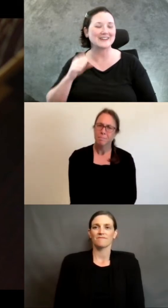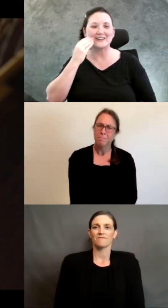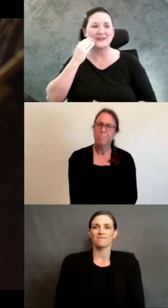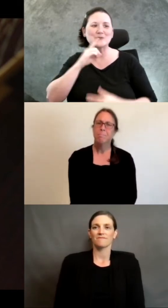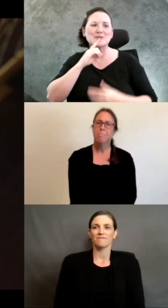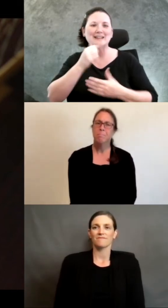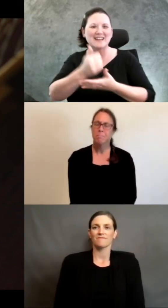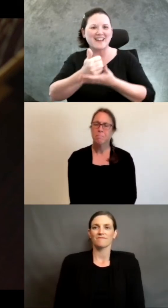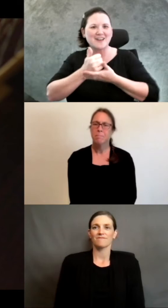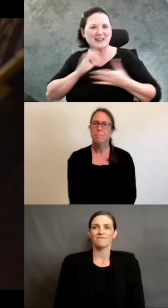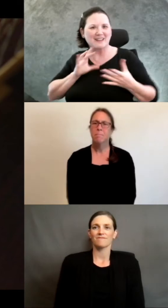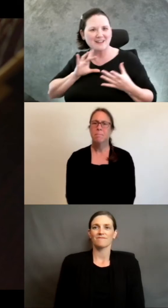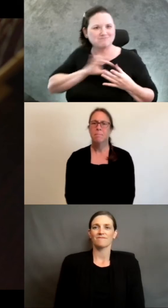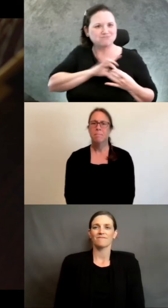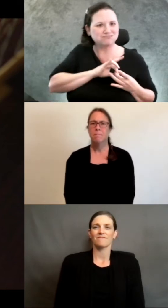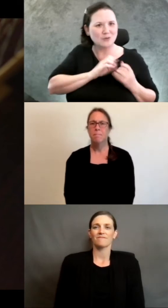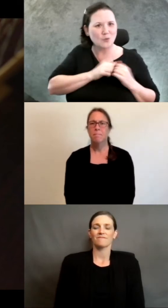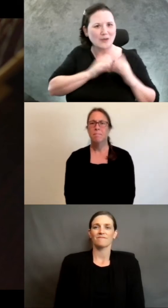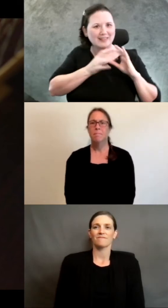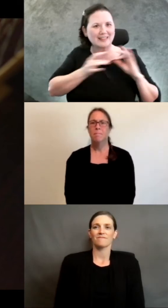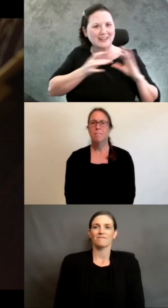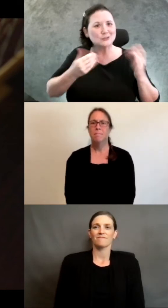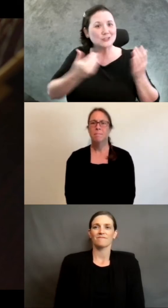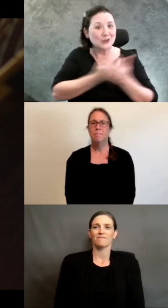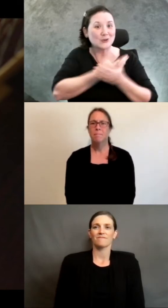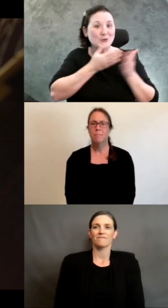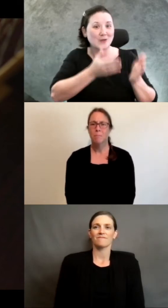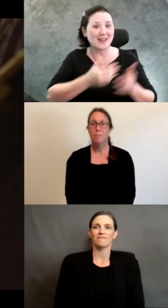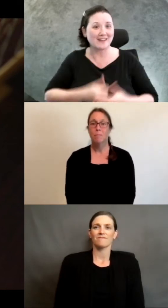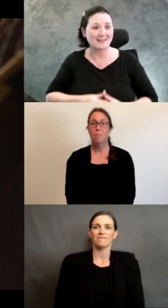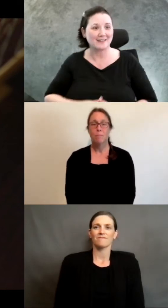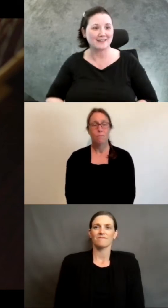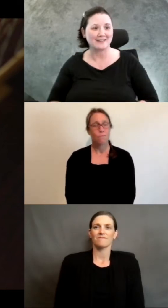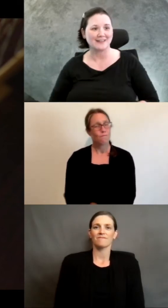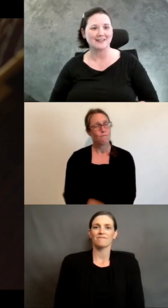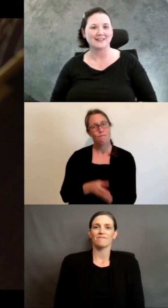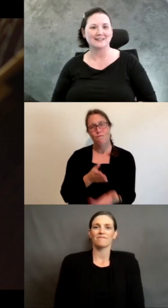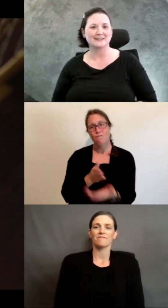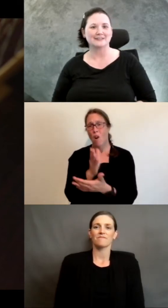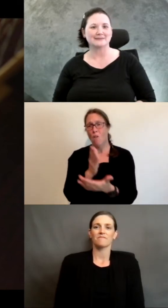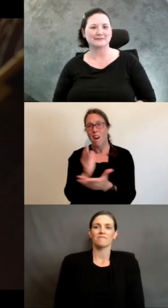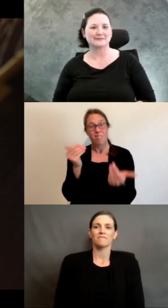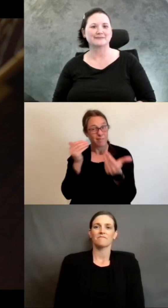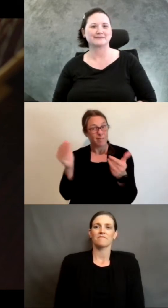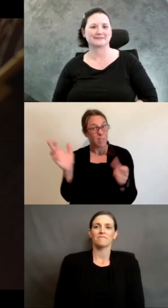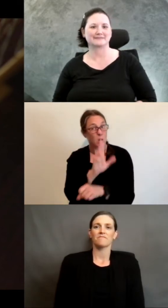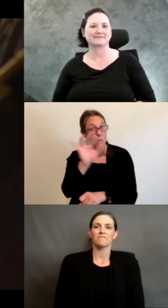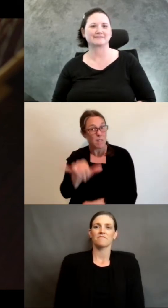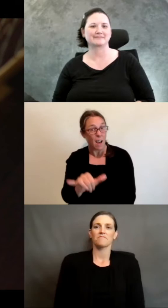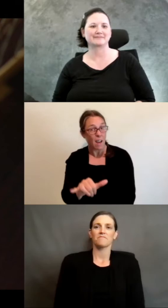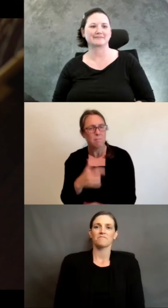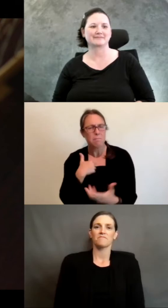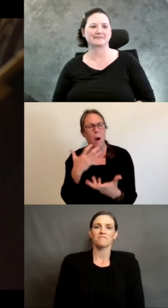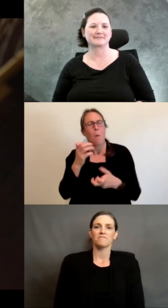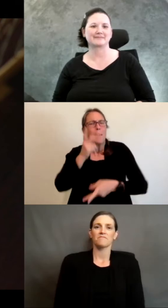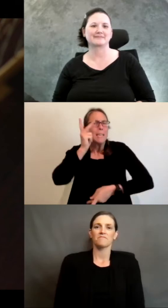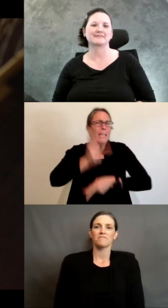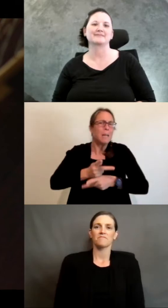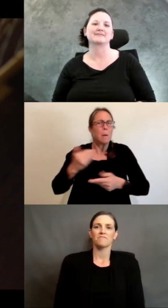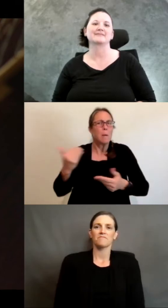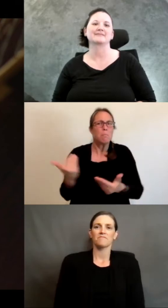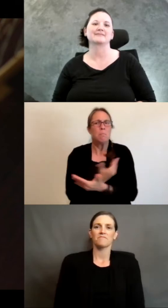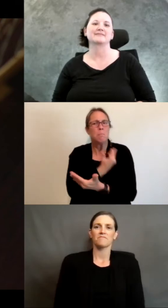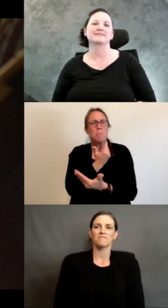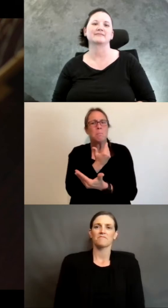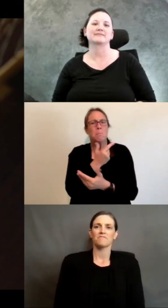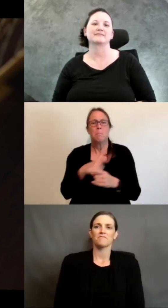connect with those lyrics in a fresh way. Well, all right. Let's use that. I want to keep it fresh, but let's do a few